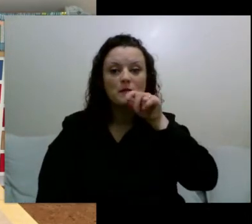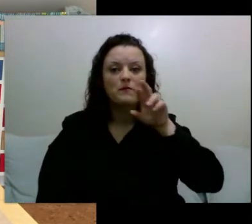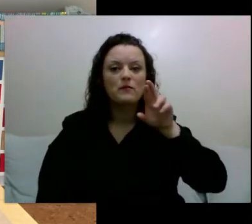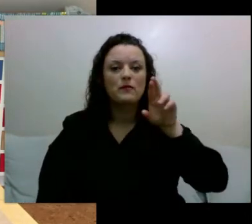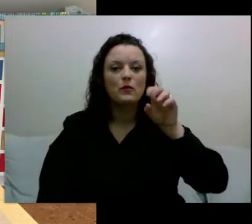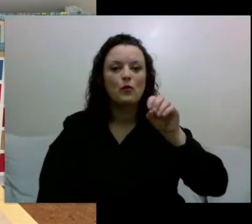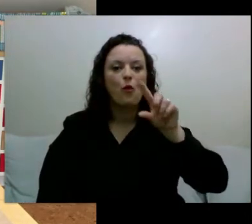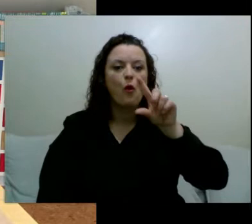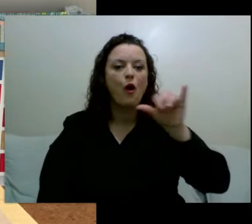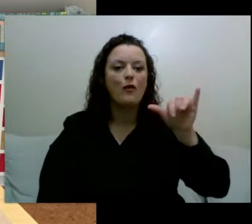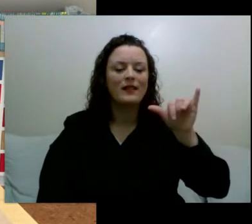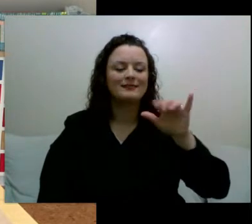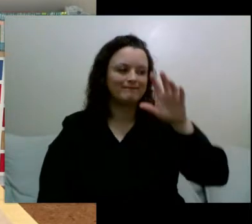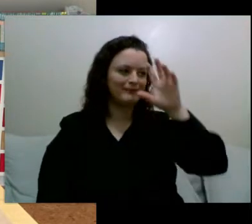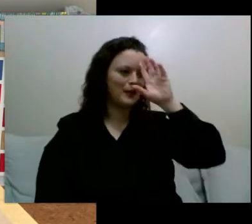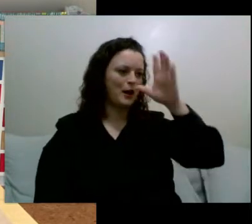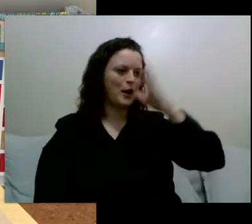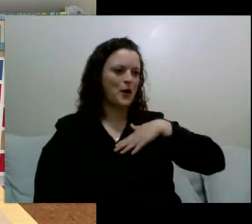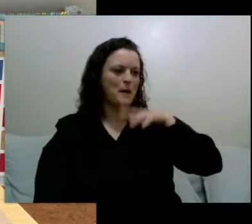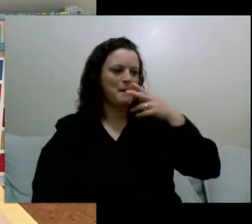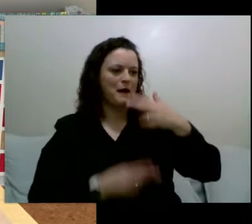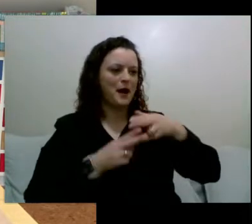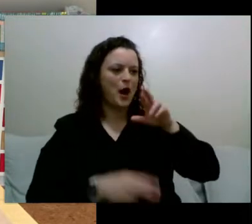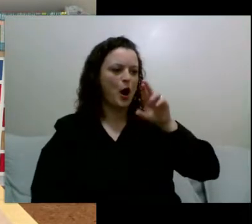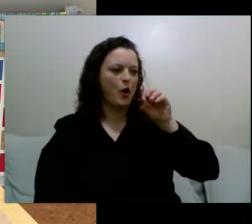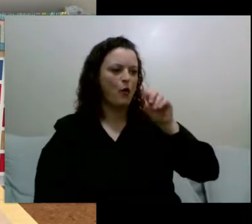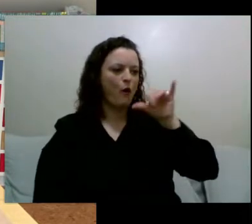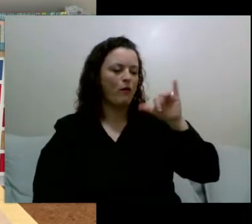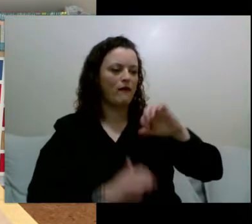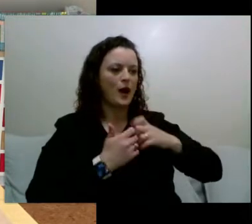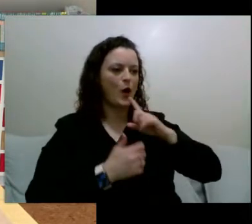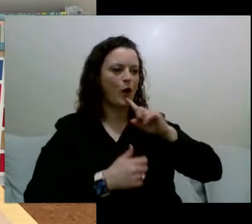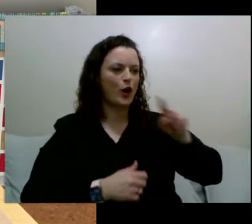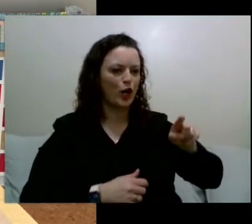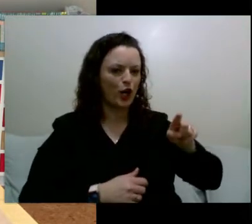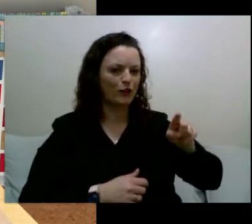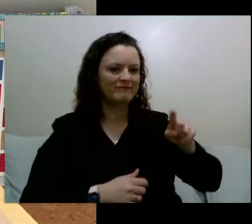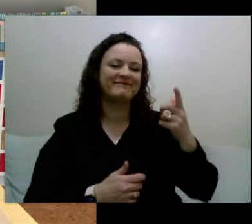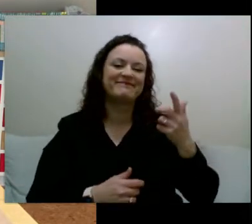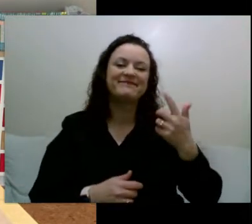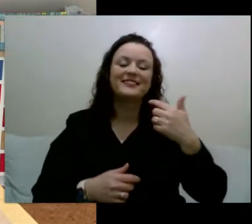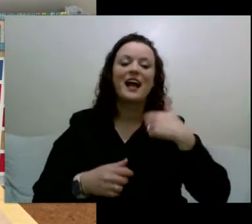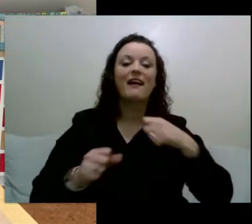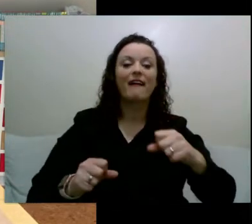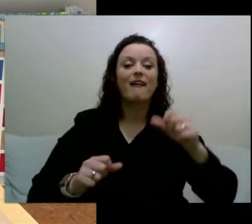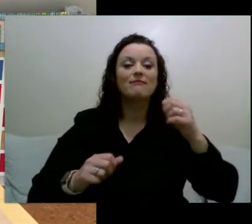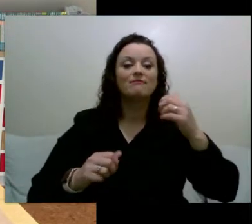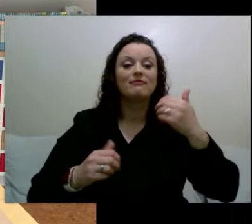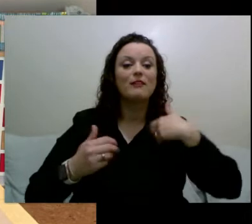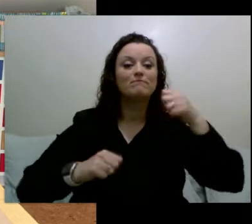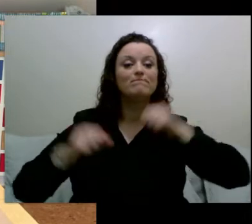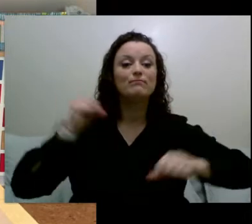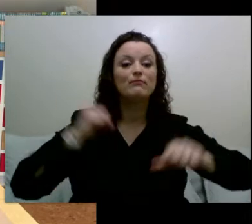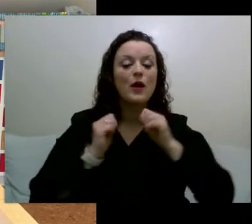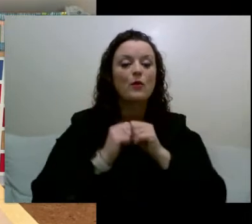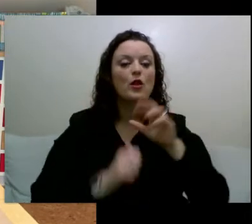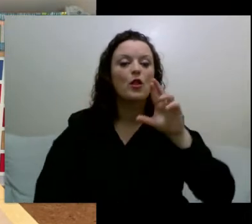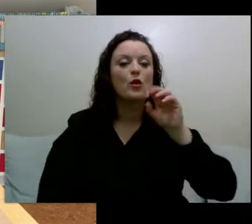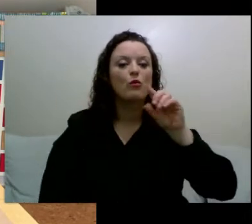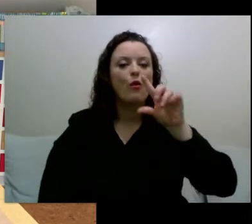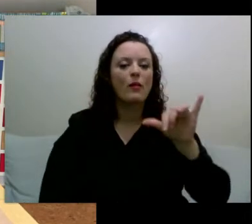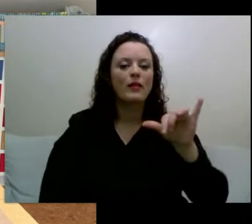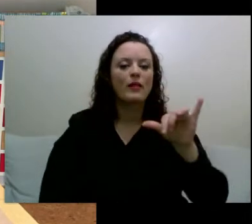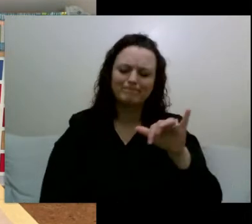is Rolly. How are you? And I can put on a little play with Rolly. I like doing that. I like putting on